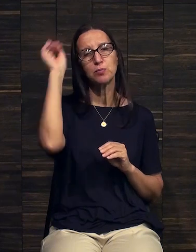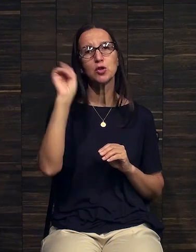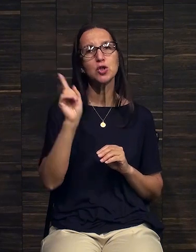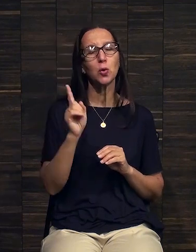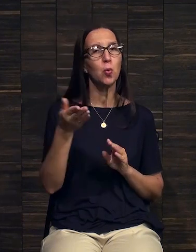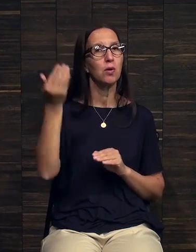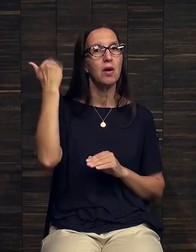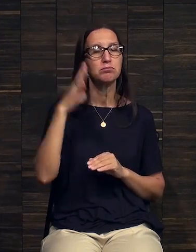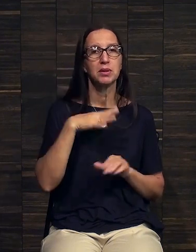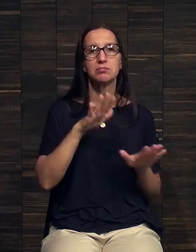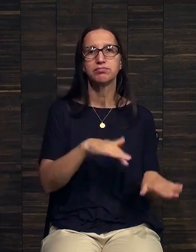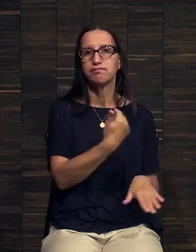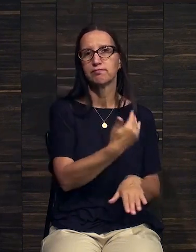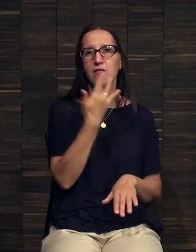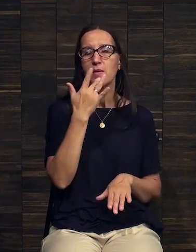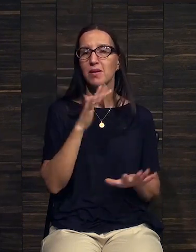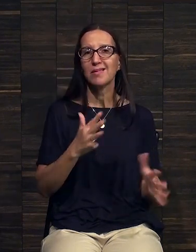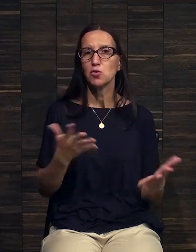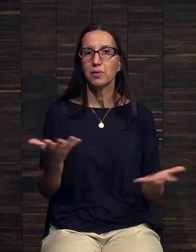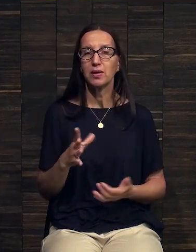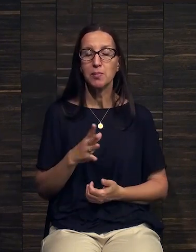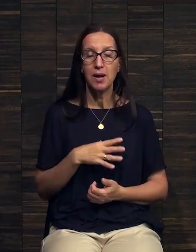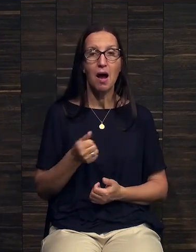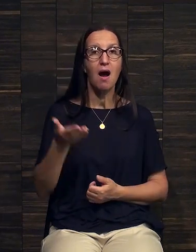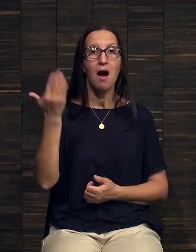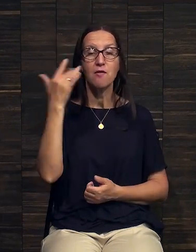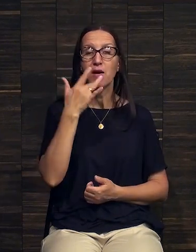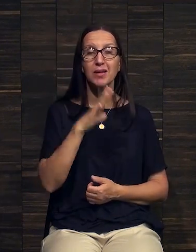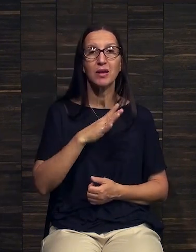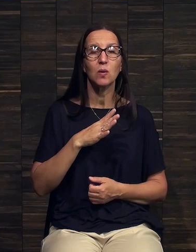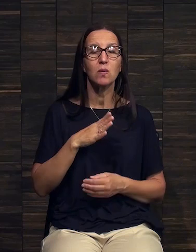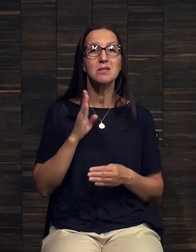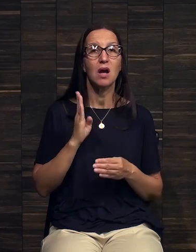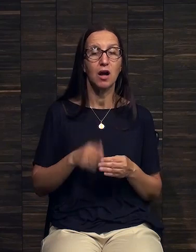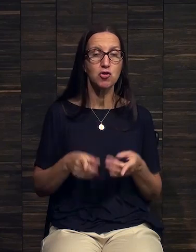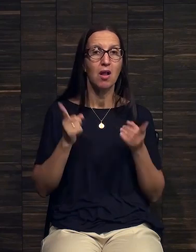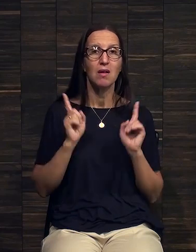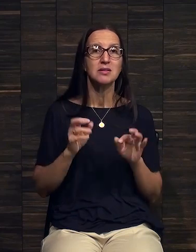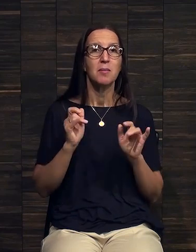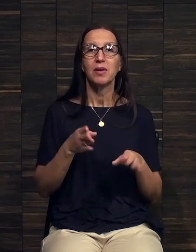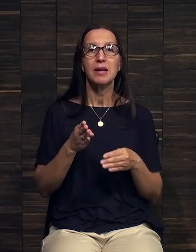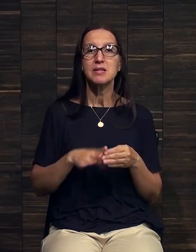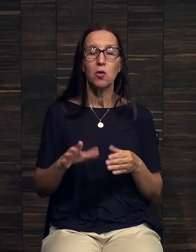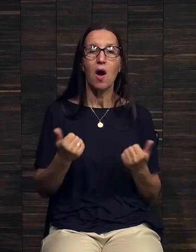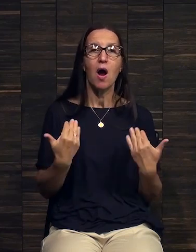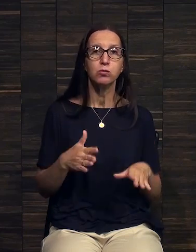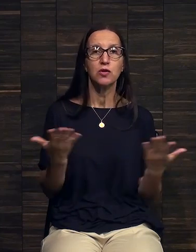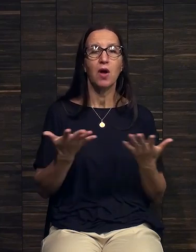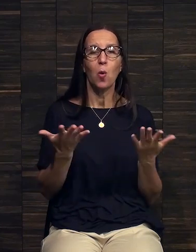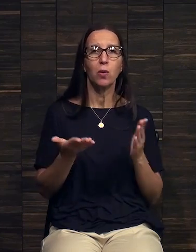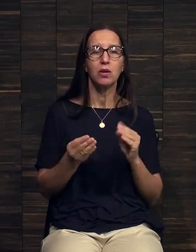But 3 seconds on what was happening in the United States at this period. And back then,